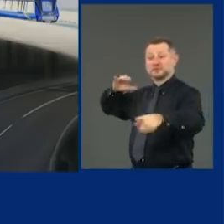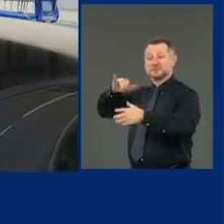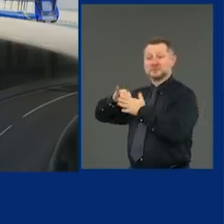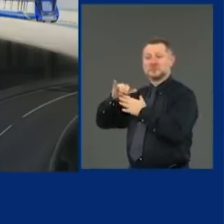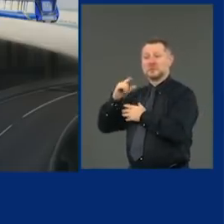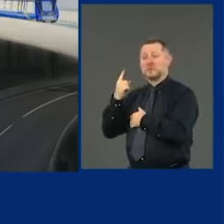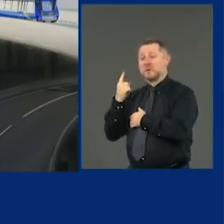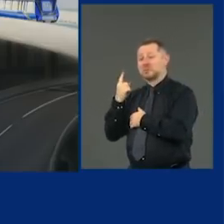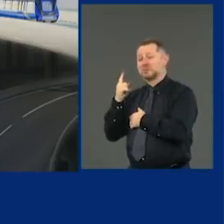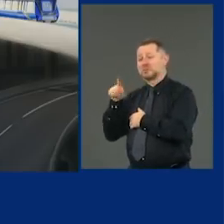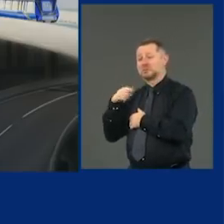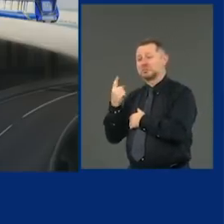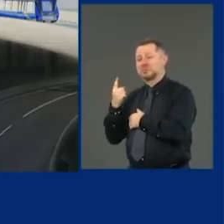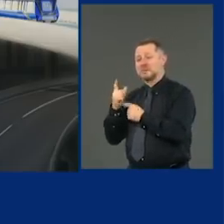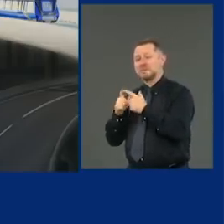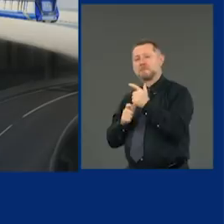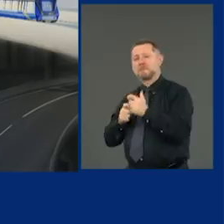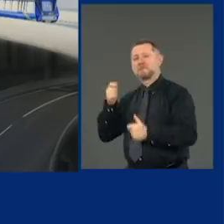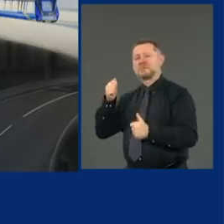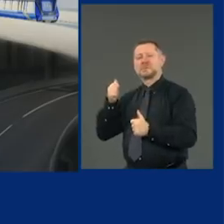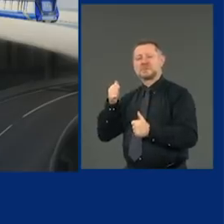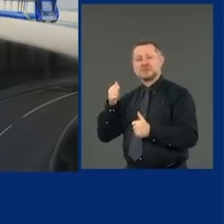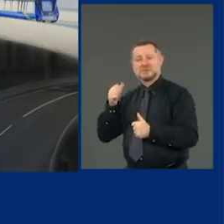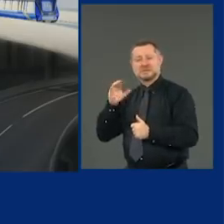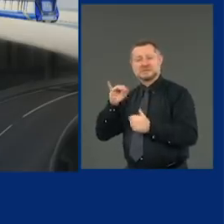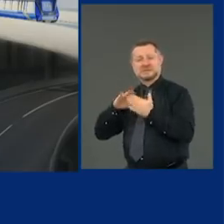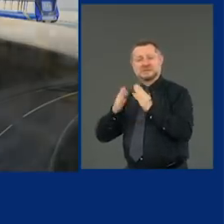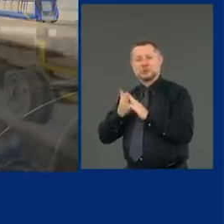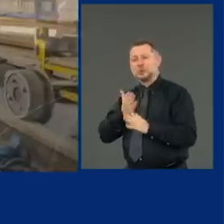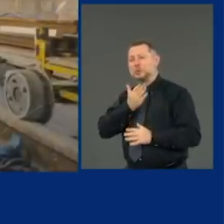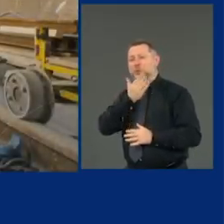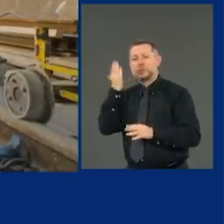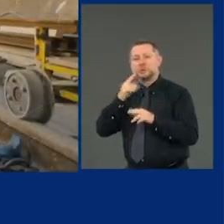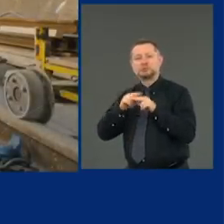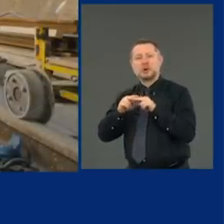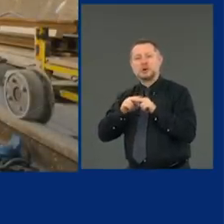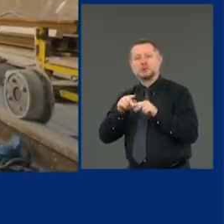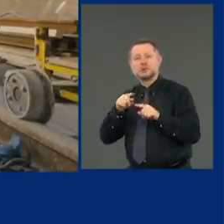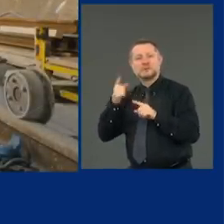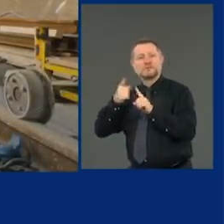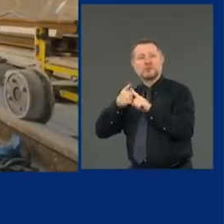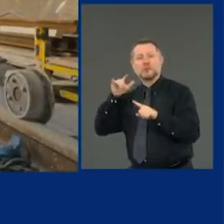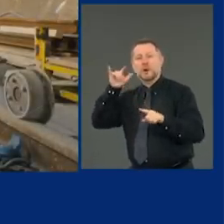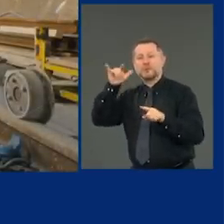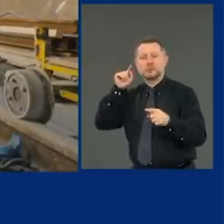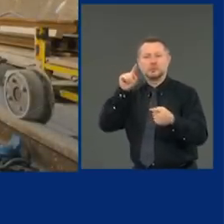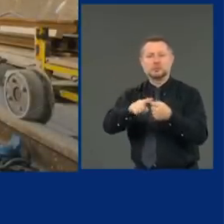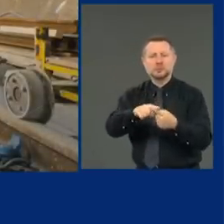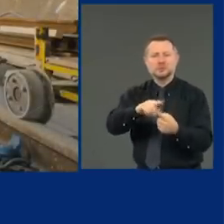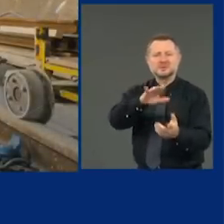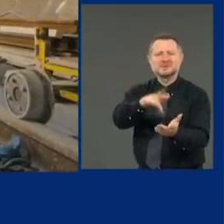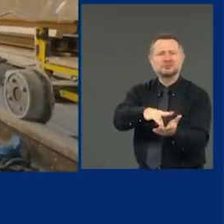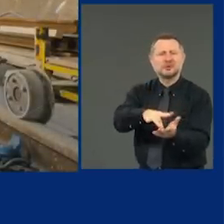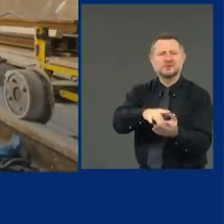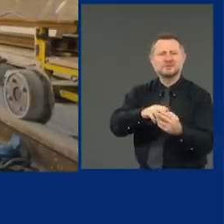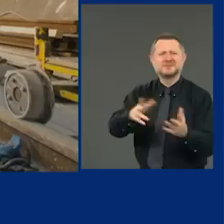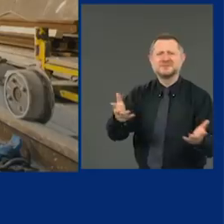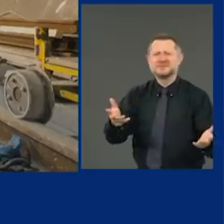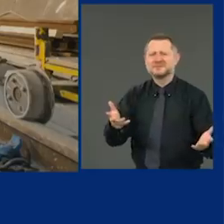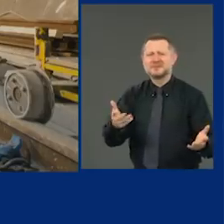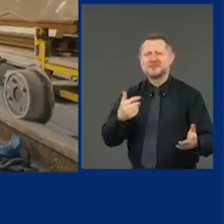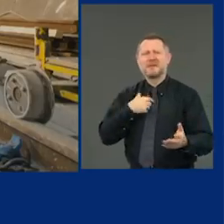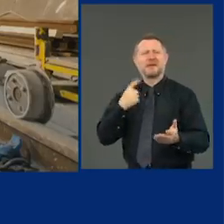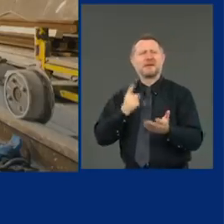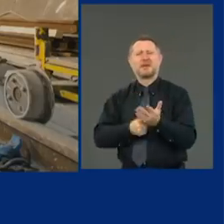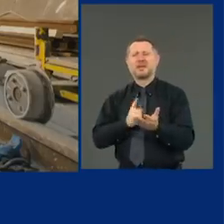has no train from the airport into the central city. We've been talking about the cross-Hudson tunnels, where